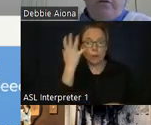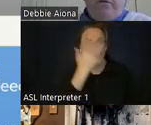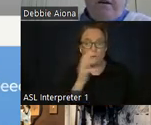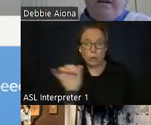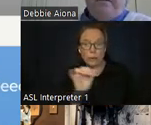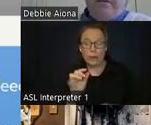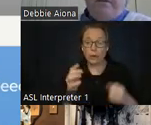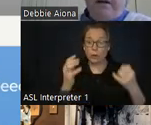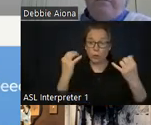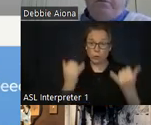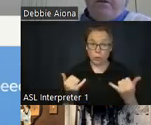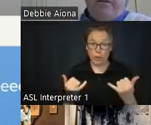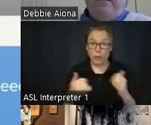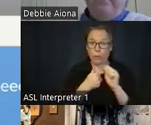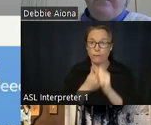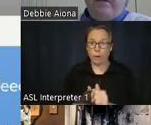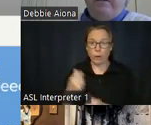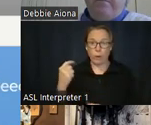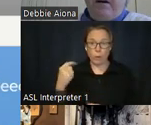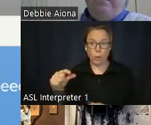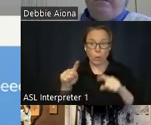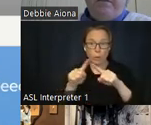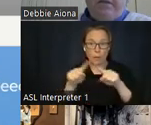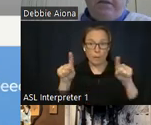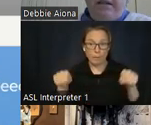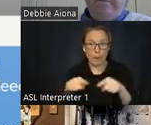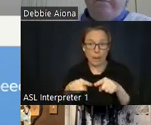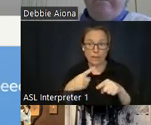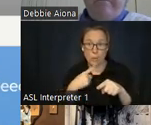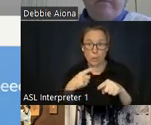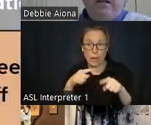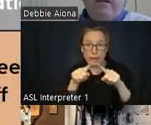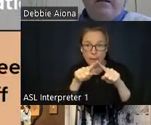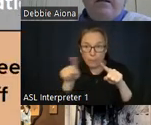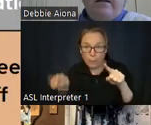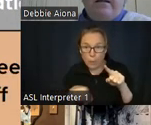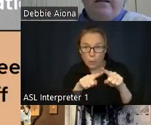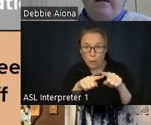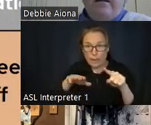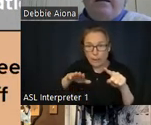of the gold box with the red border near the bottom of the screen.